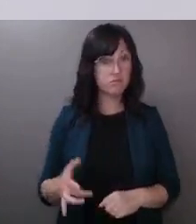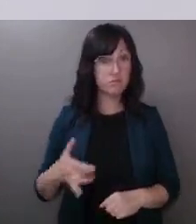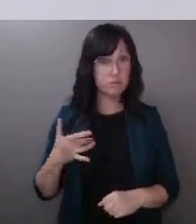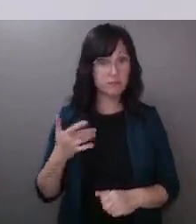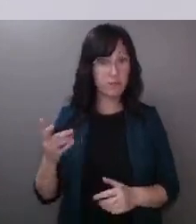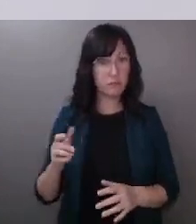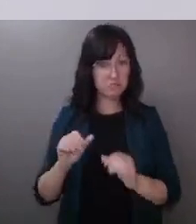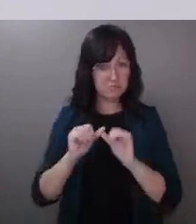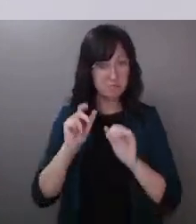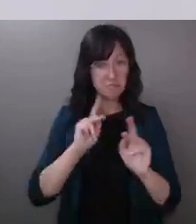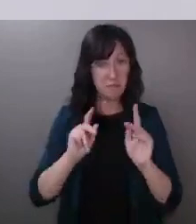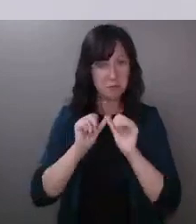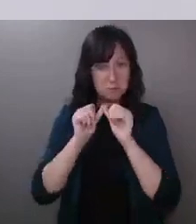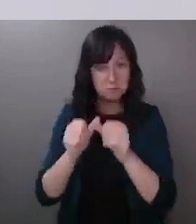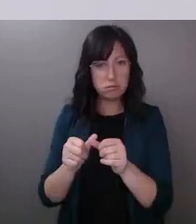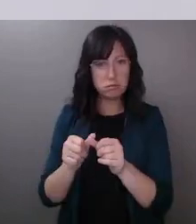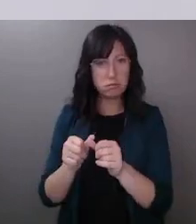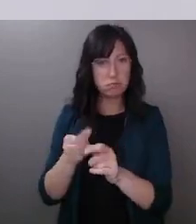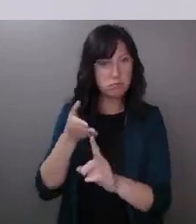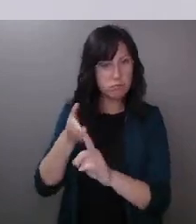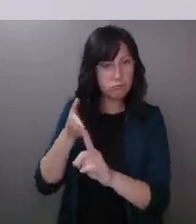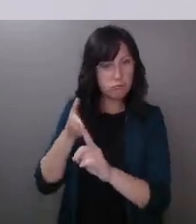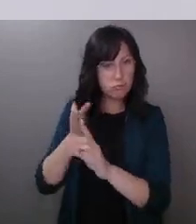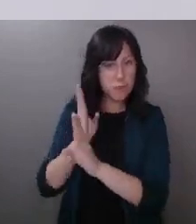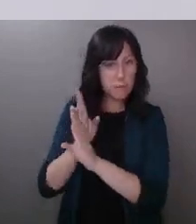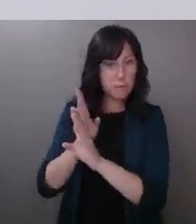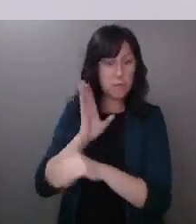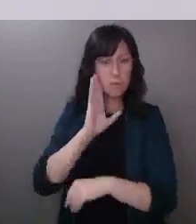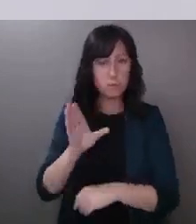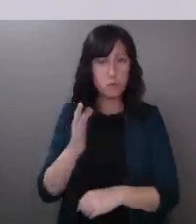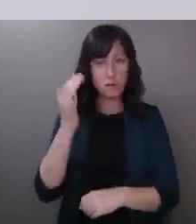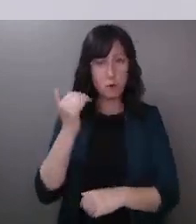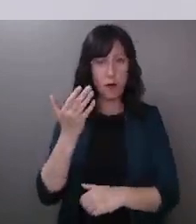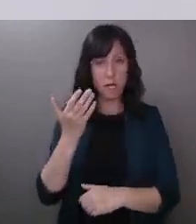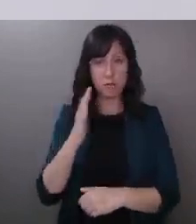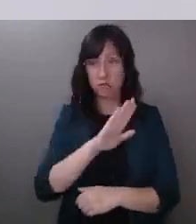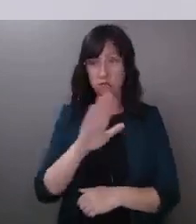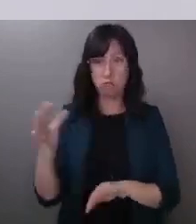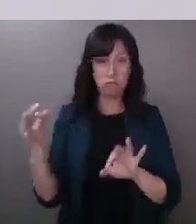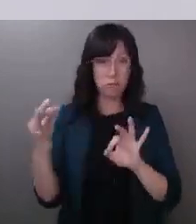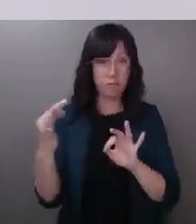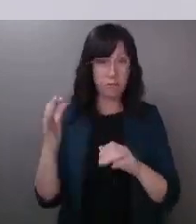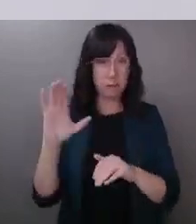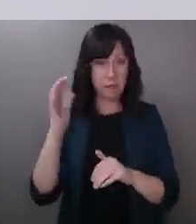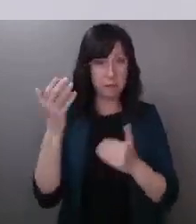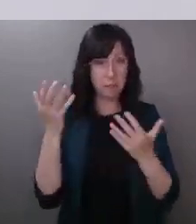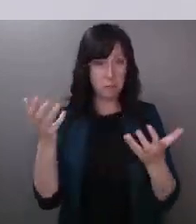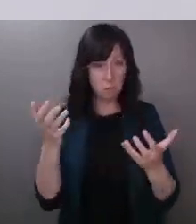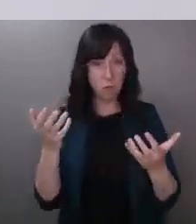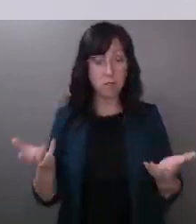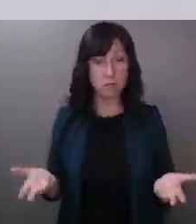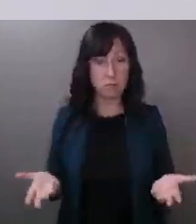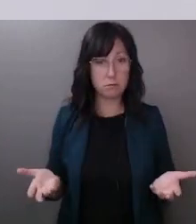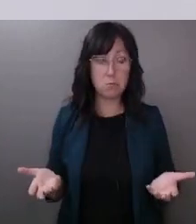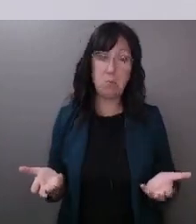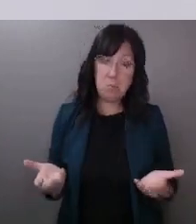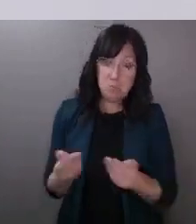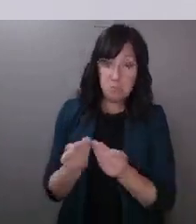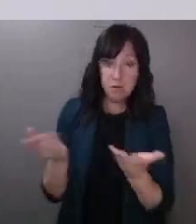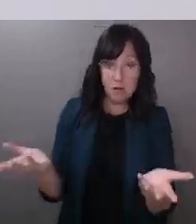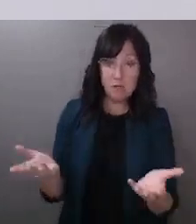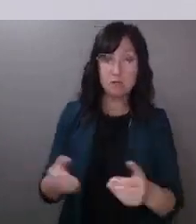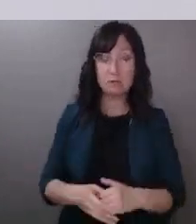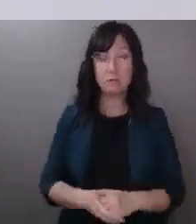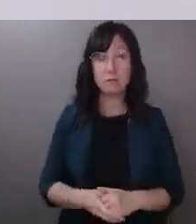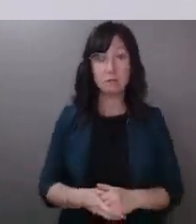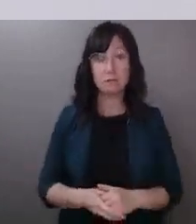because this is what passengers and OC Transpo clients, our customers, have been asking for. Could you